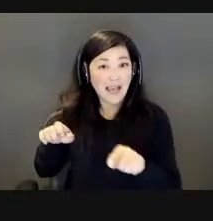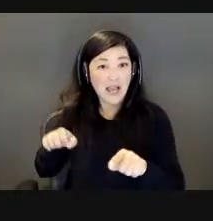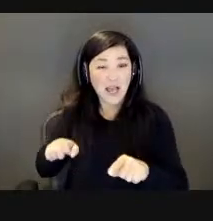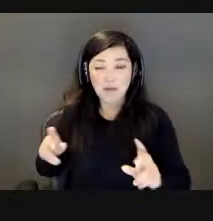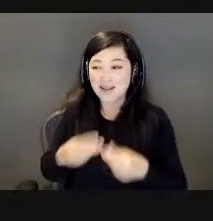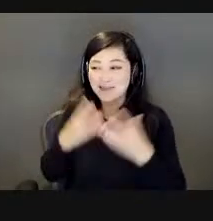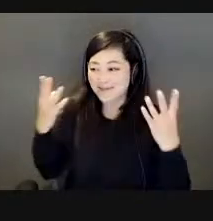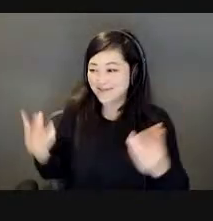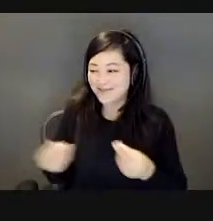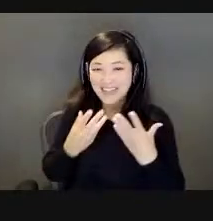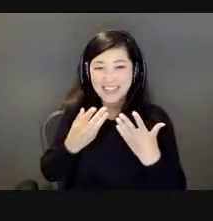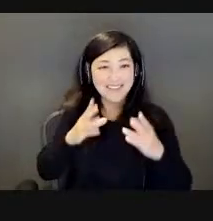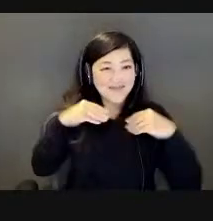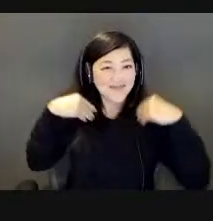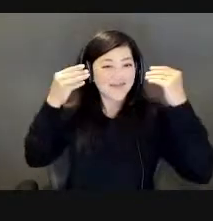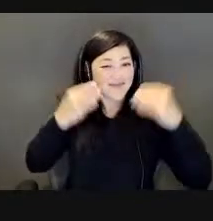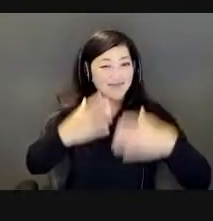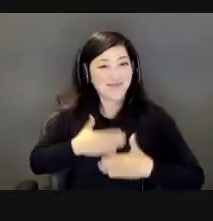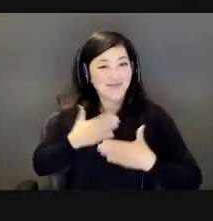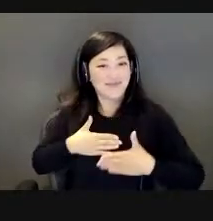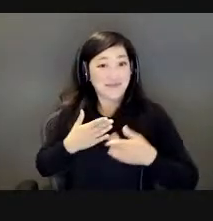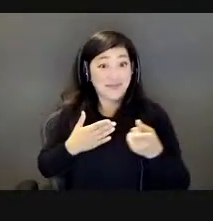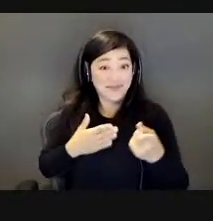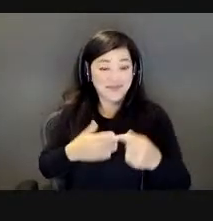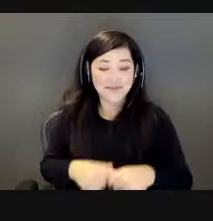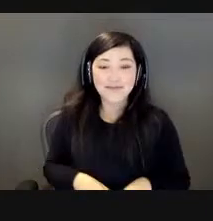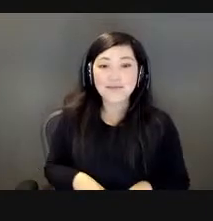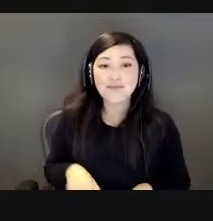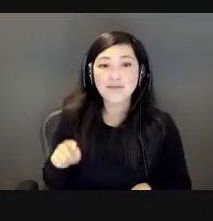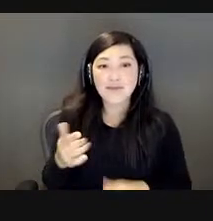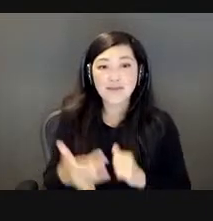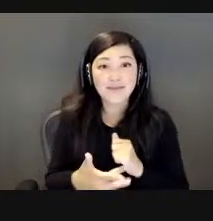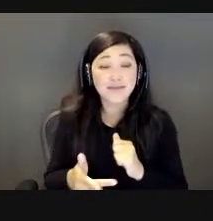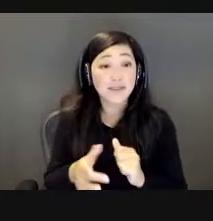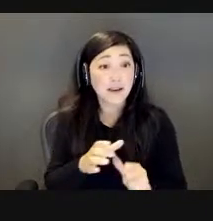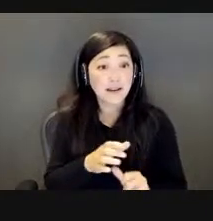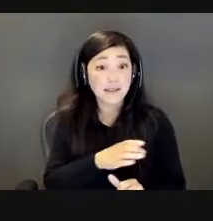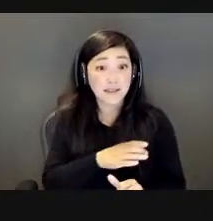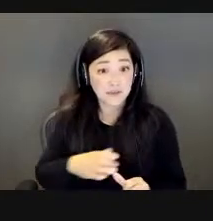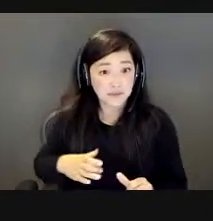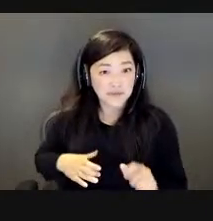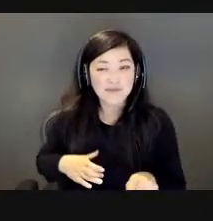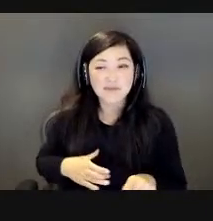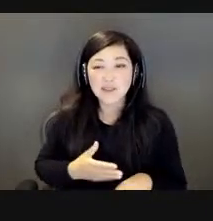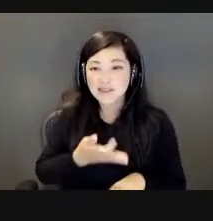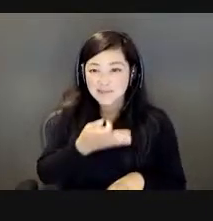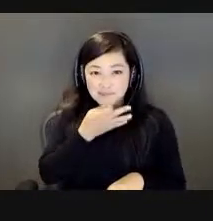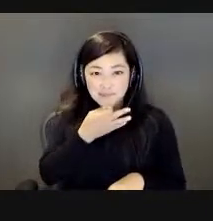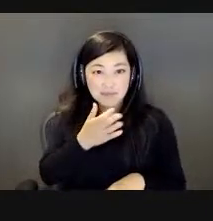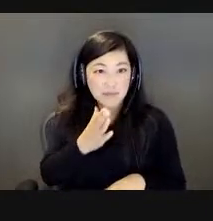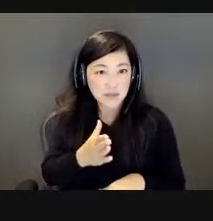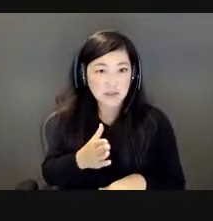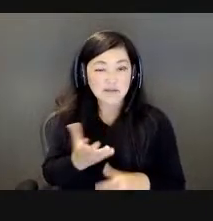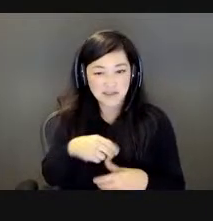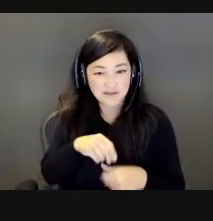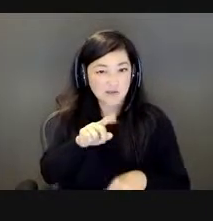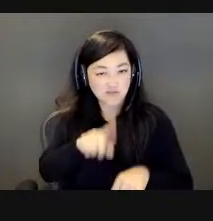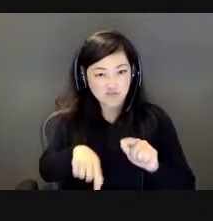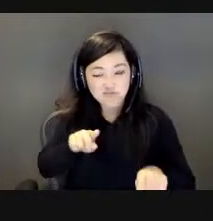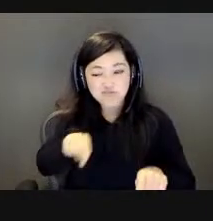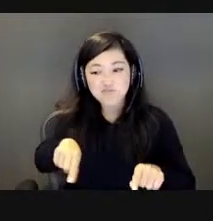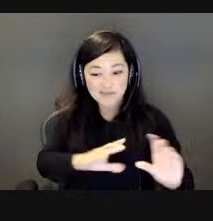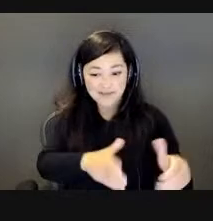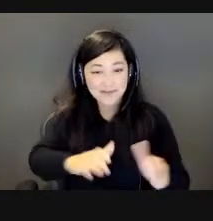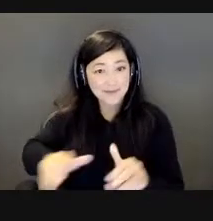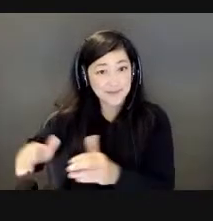joy on her face. The technical committee members are experts with a disability in multiple stakeholder categories, and